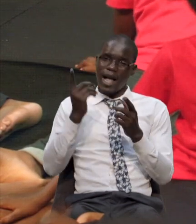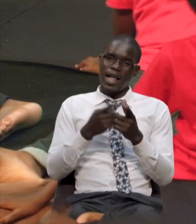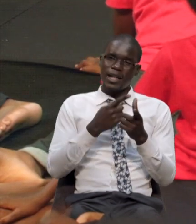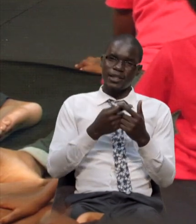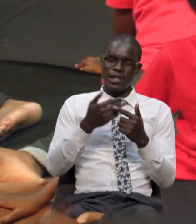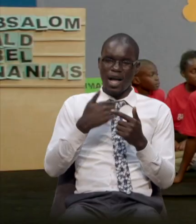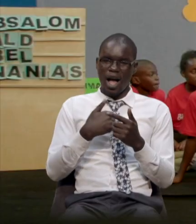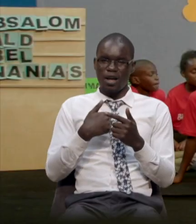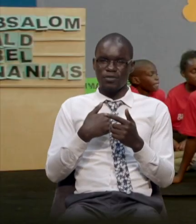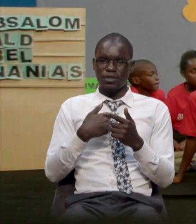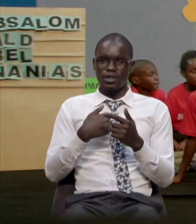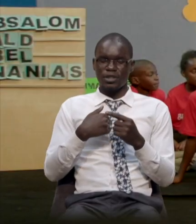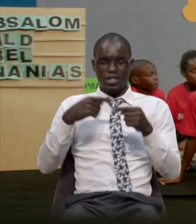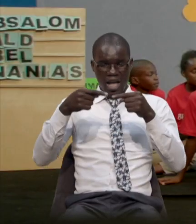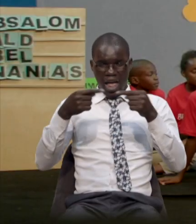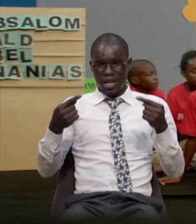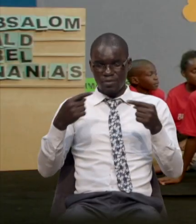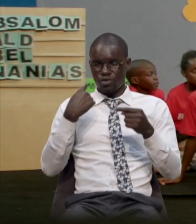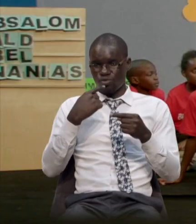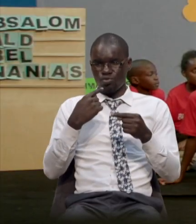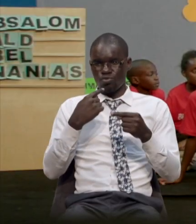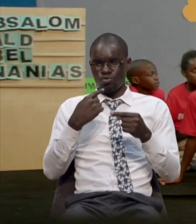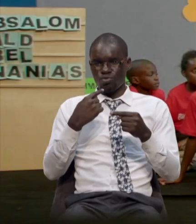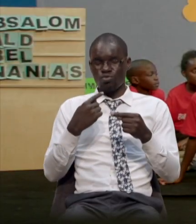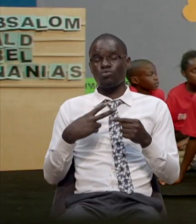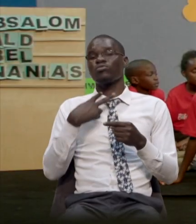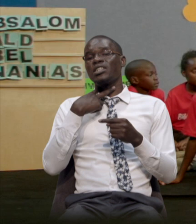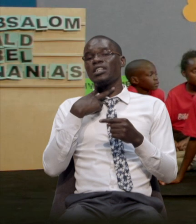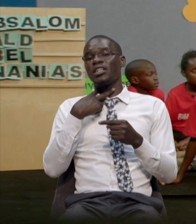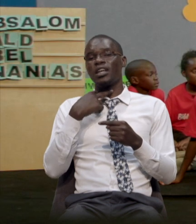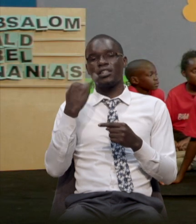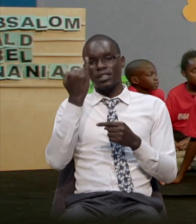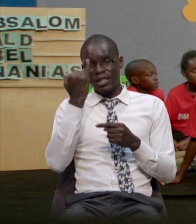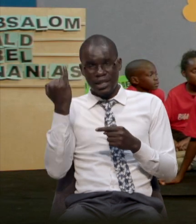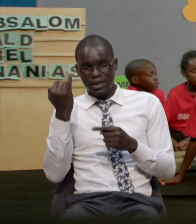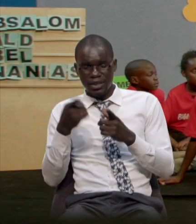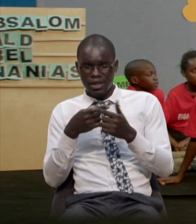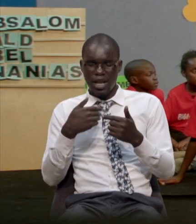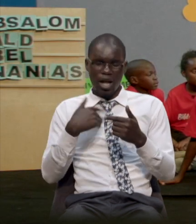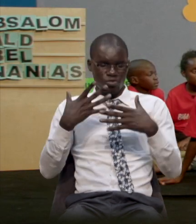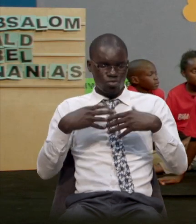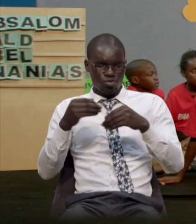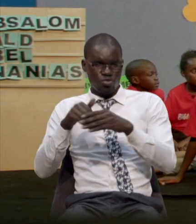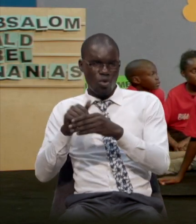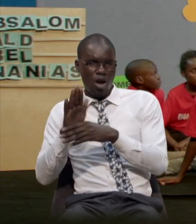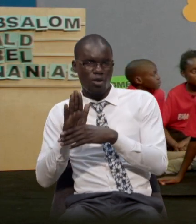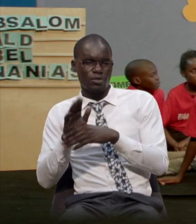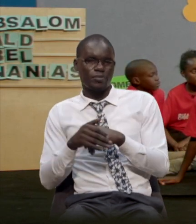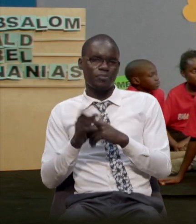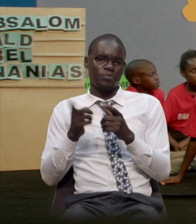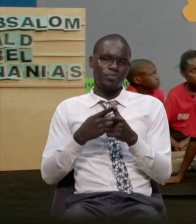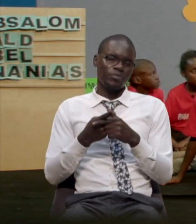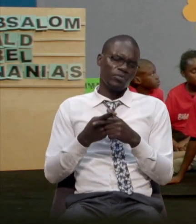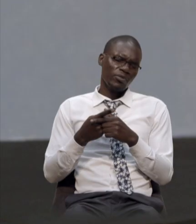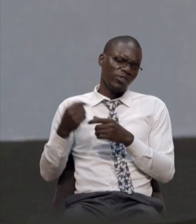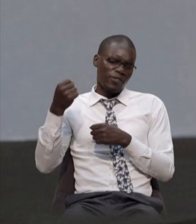were enemies who attacked the Israelites. And the Israelites had to go out and fight the Philistines. And